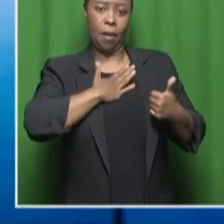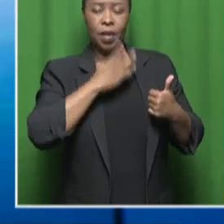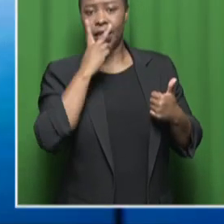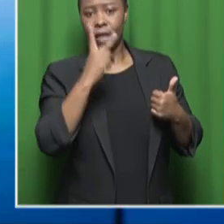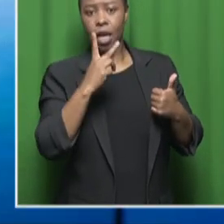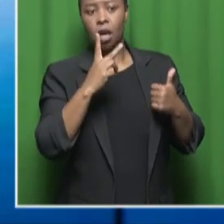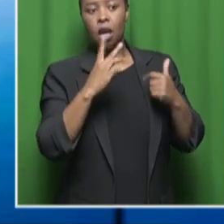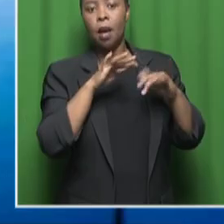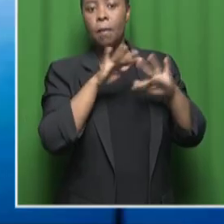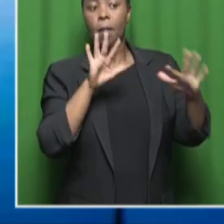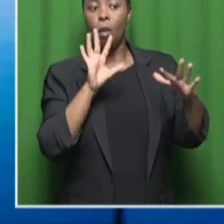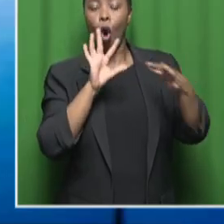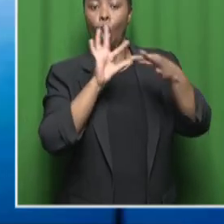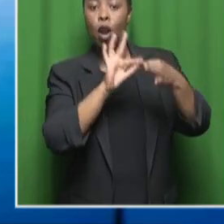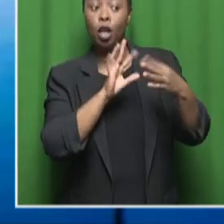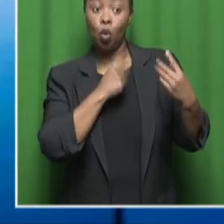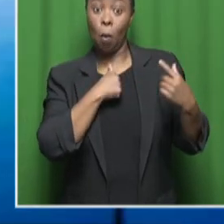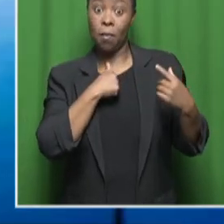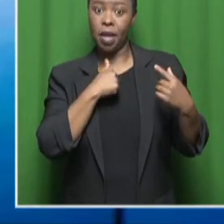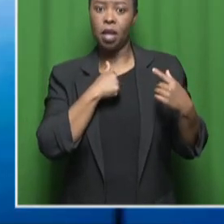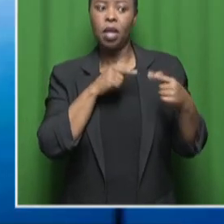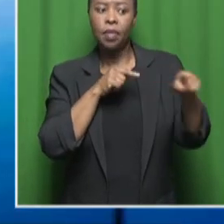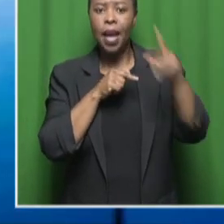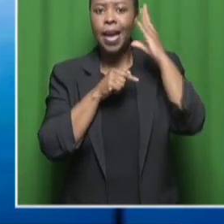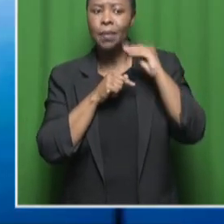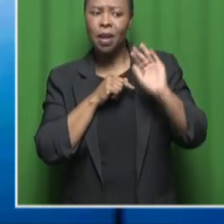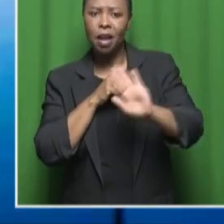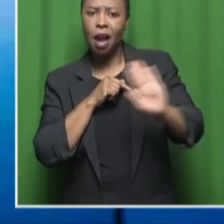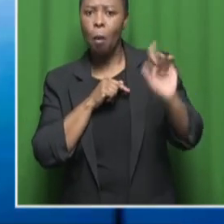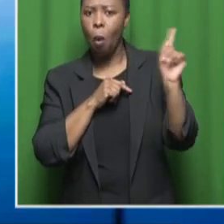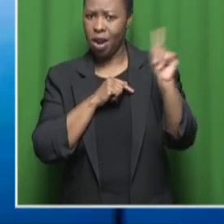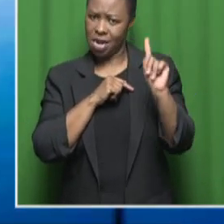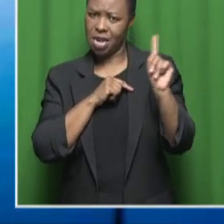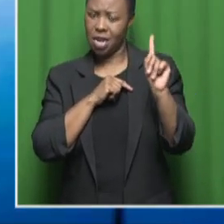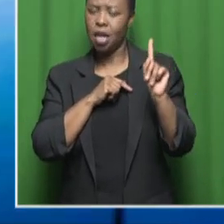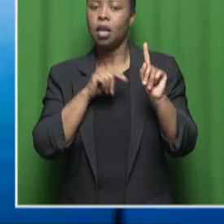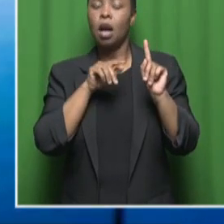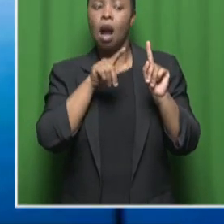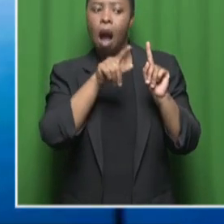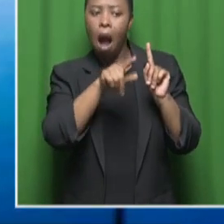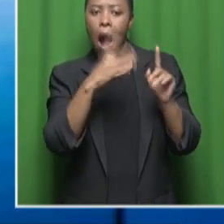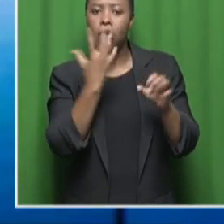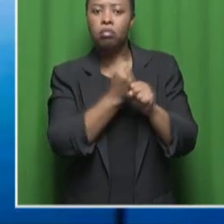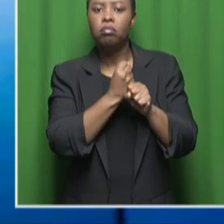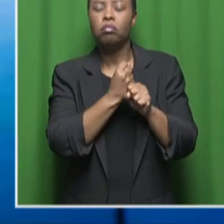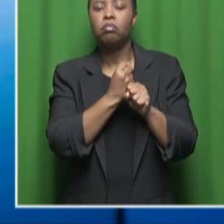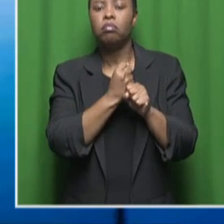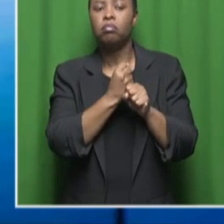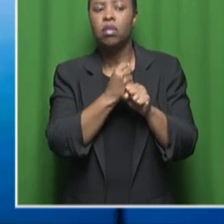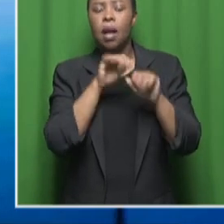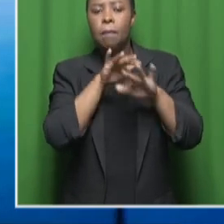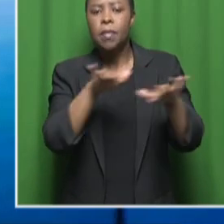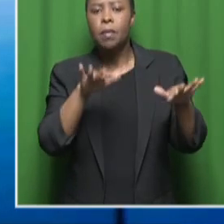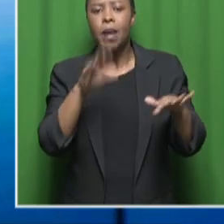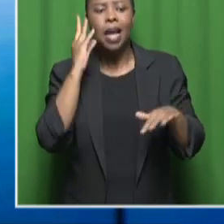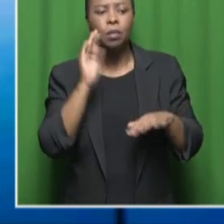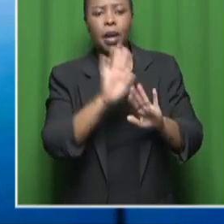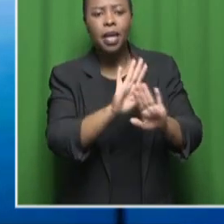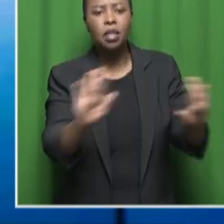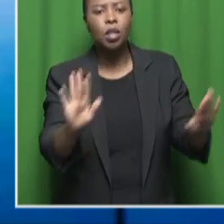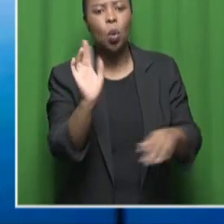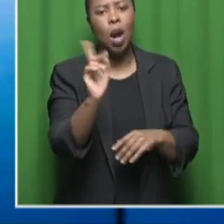to me and what they are going through, it was more of taking people through a journey of understanding some of the positions that these people are in. In